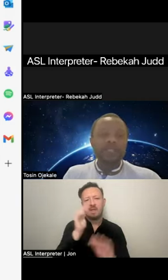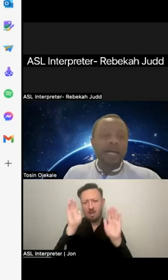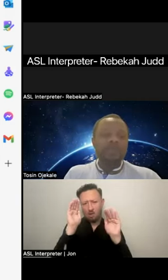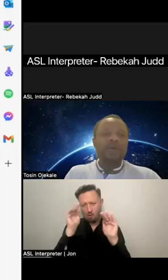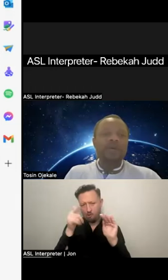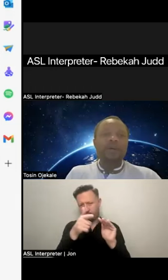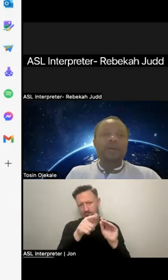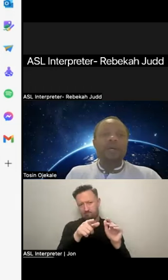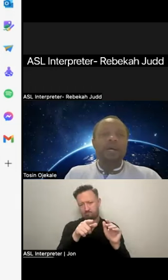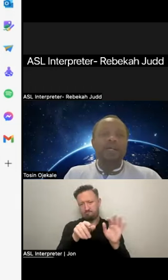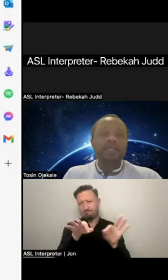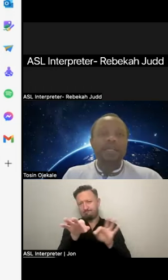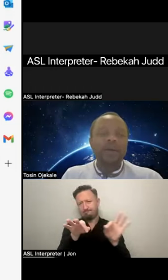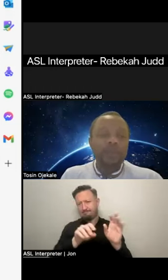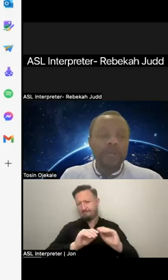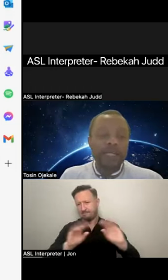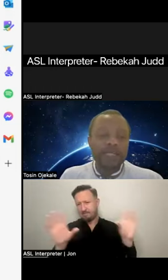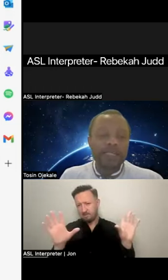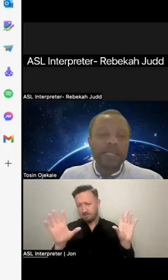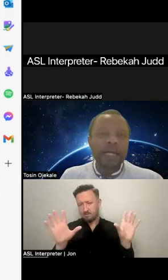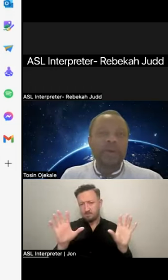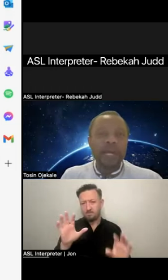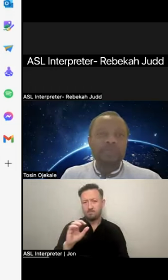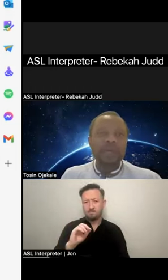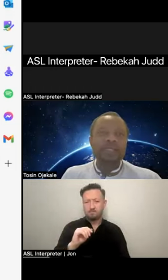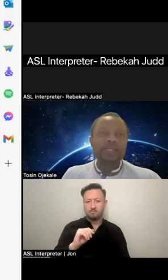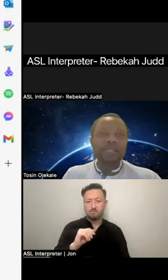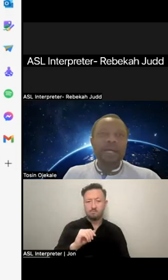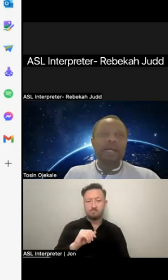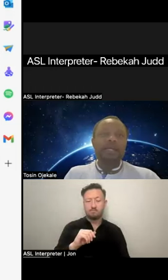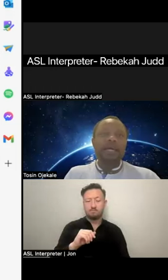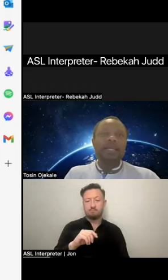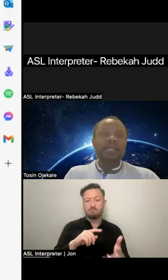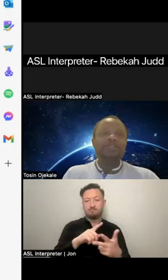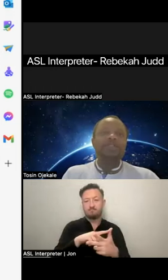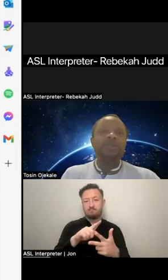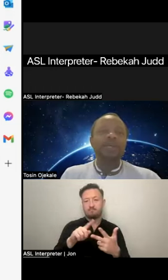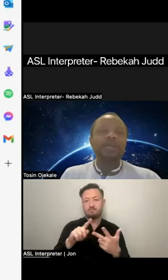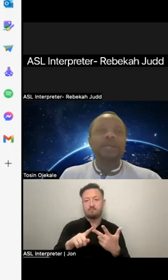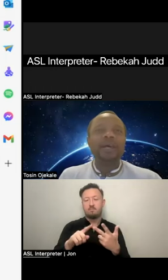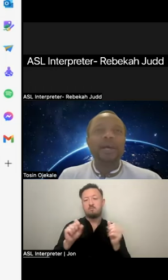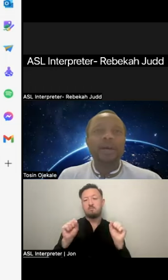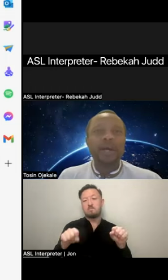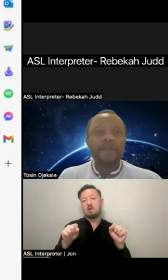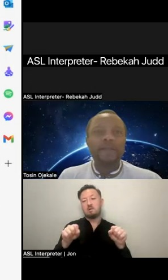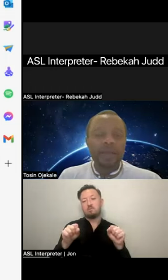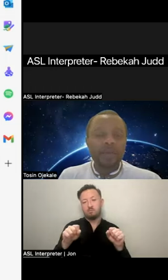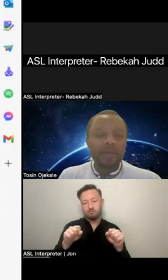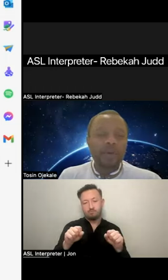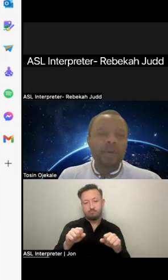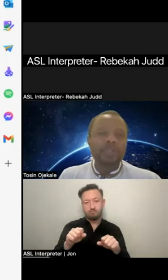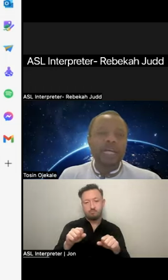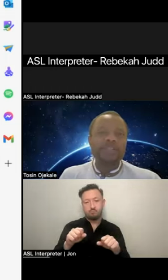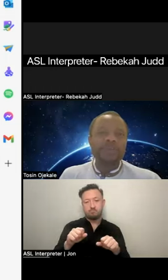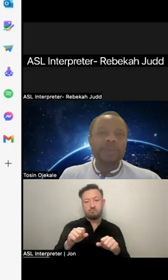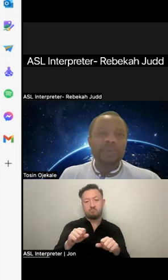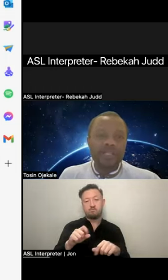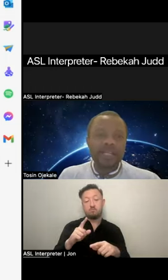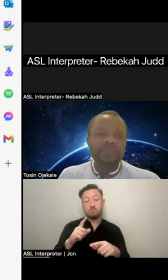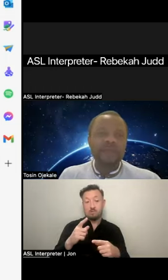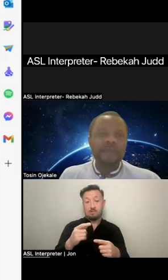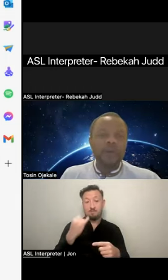us in terms of the components or elements that needs to be available or that needs to